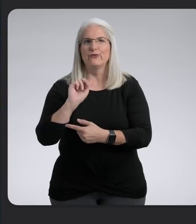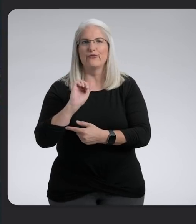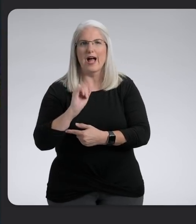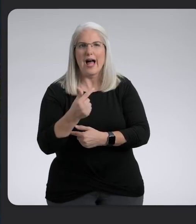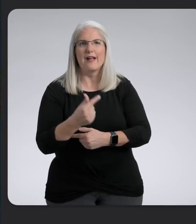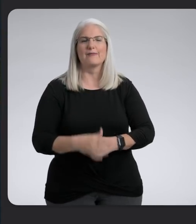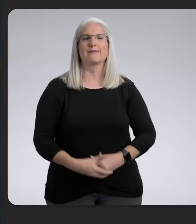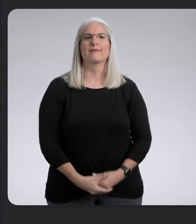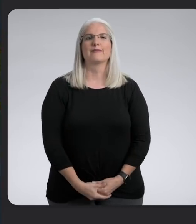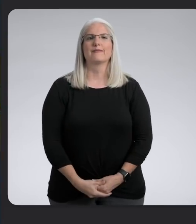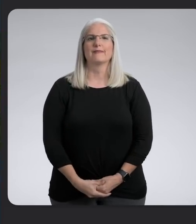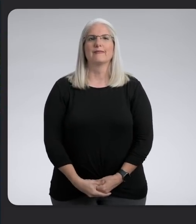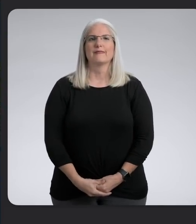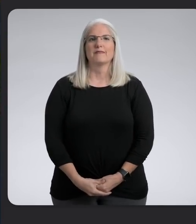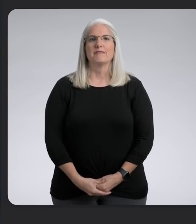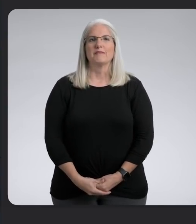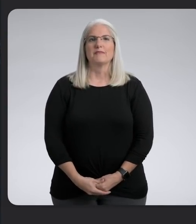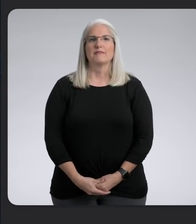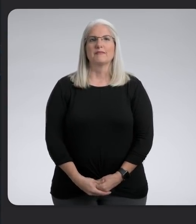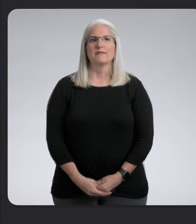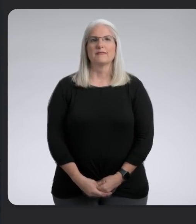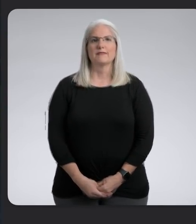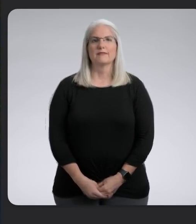Just like magic.